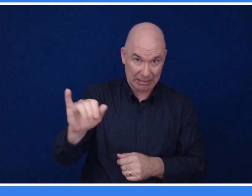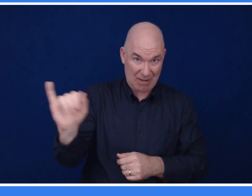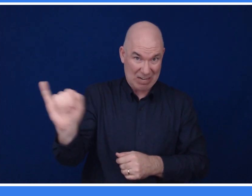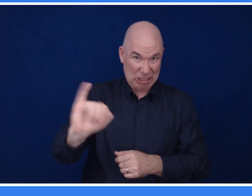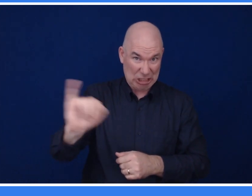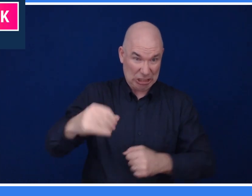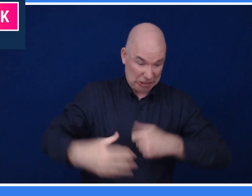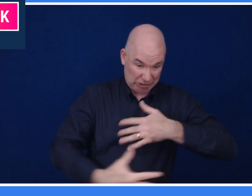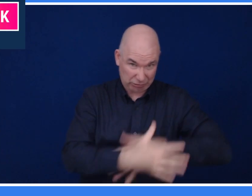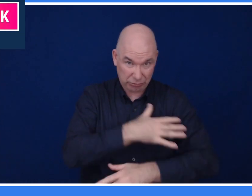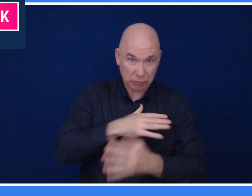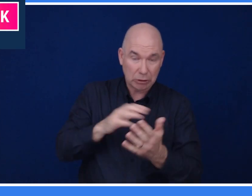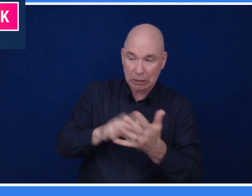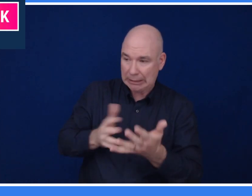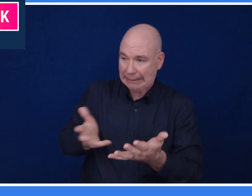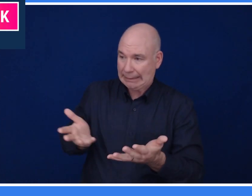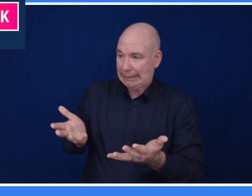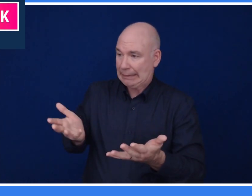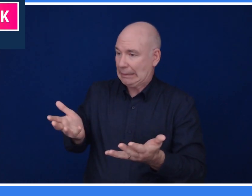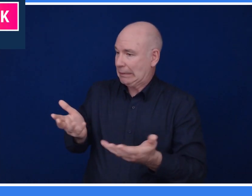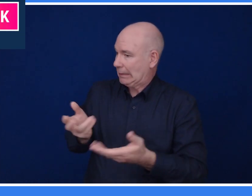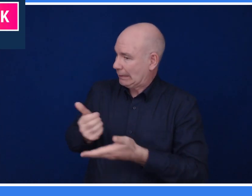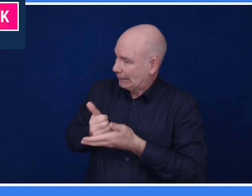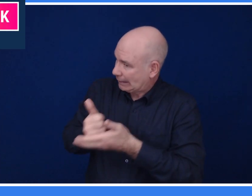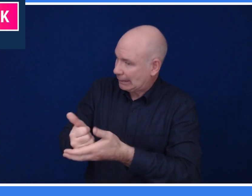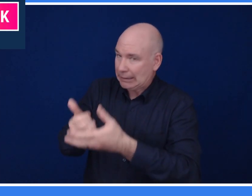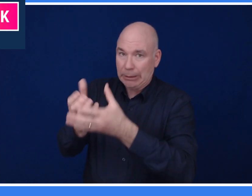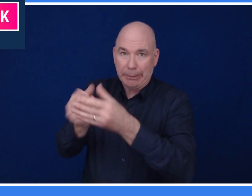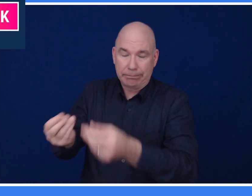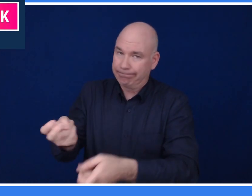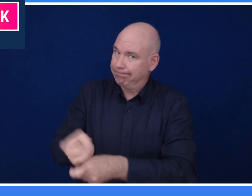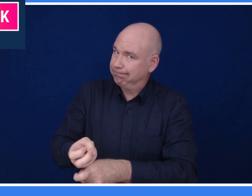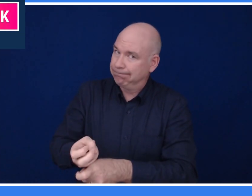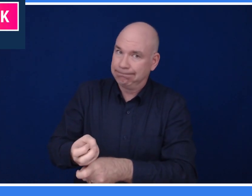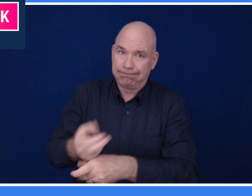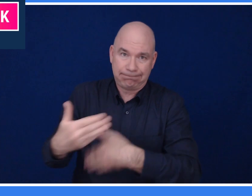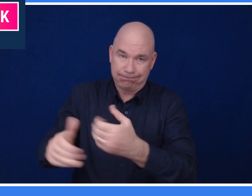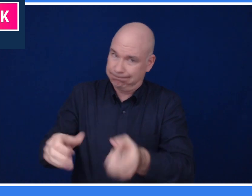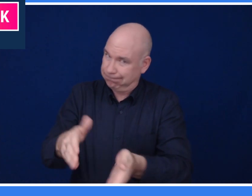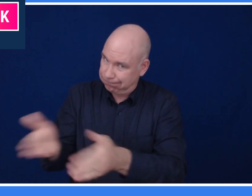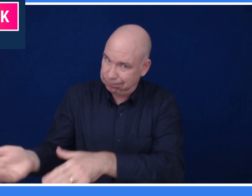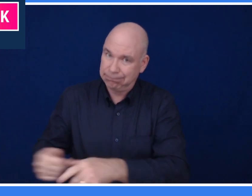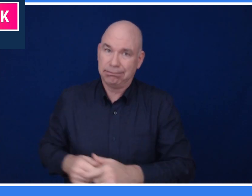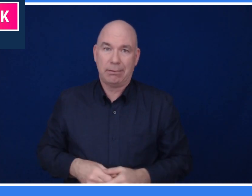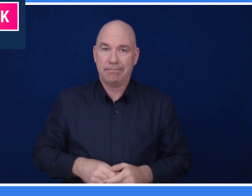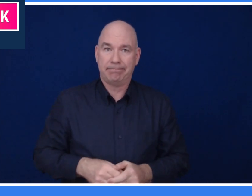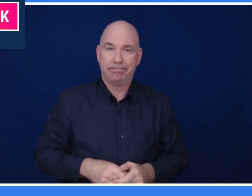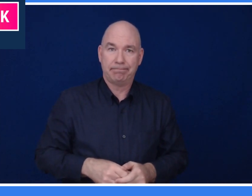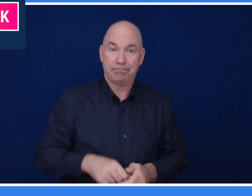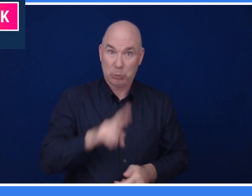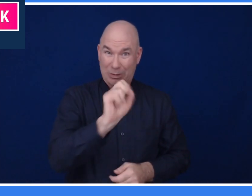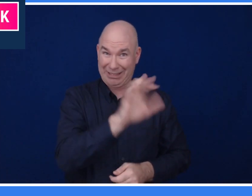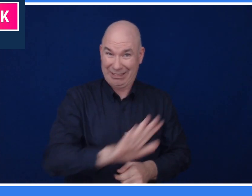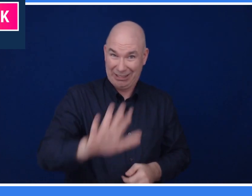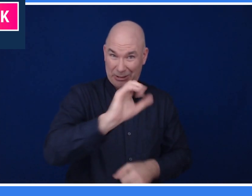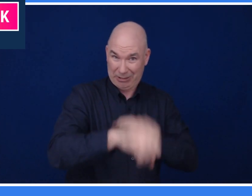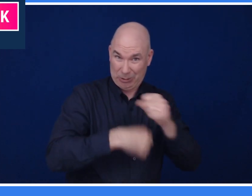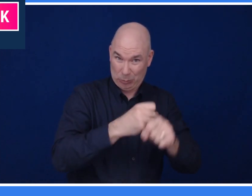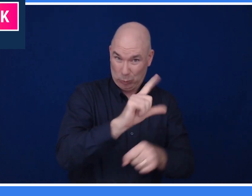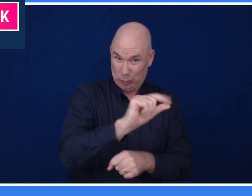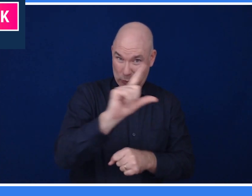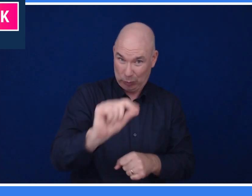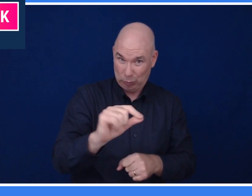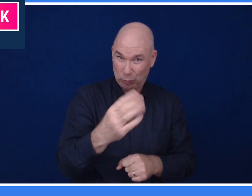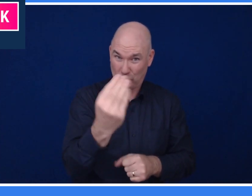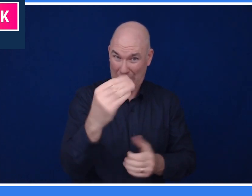treat and may be deadly. There were more than 14,000 bloodstream infections in patients on dialysis in the U